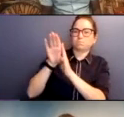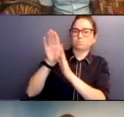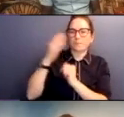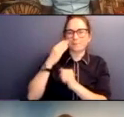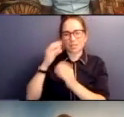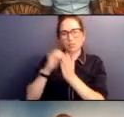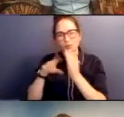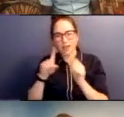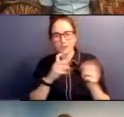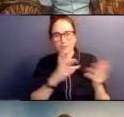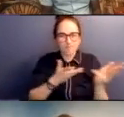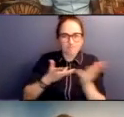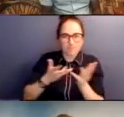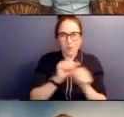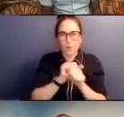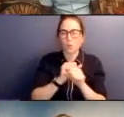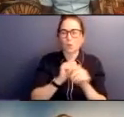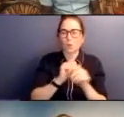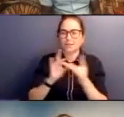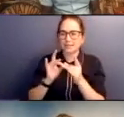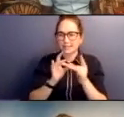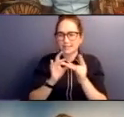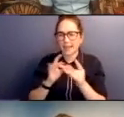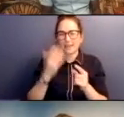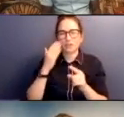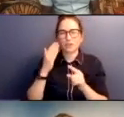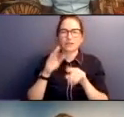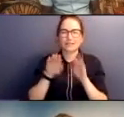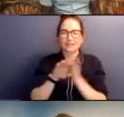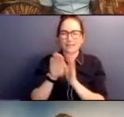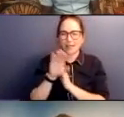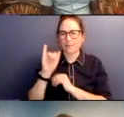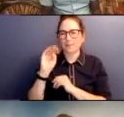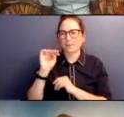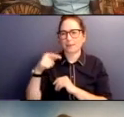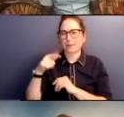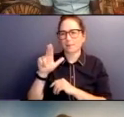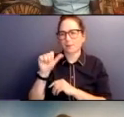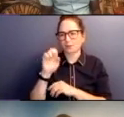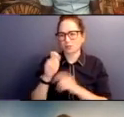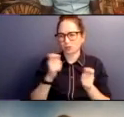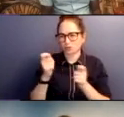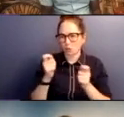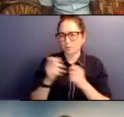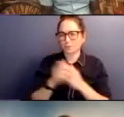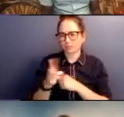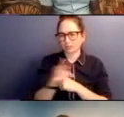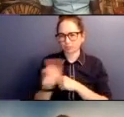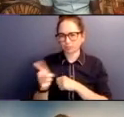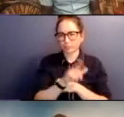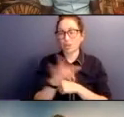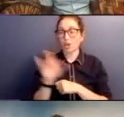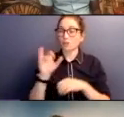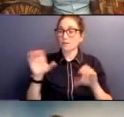work together, develop impulse control, and learn taking turns. I've also done adaptations of pieces